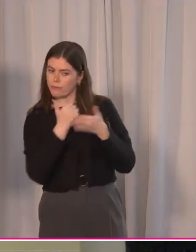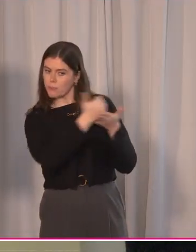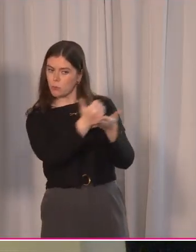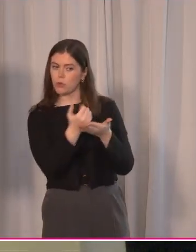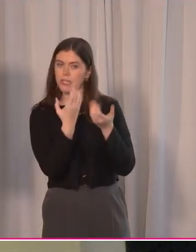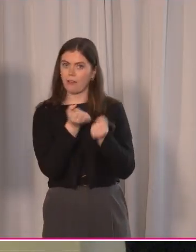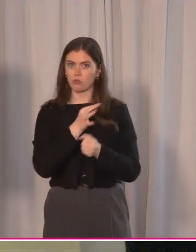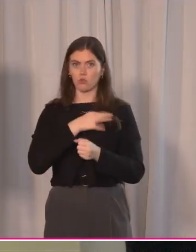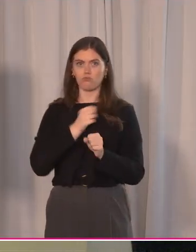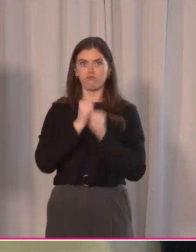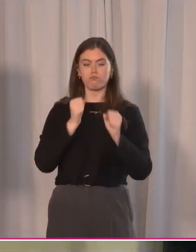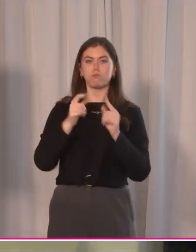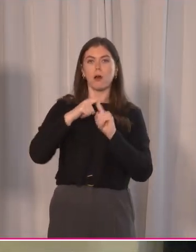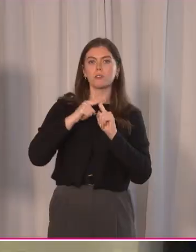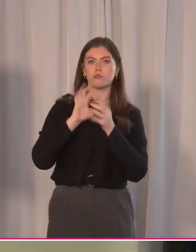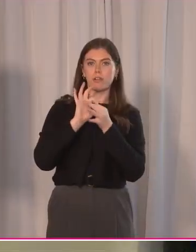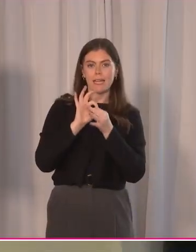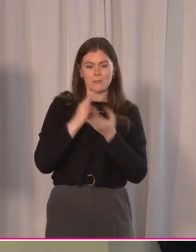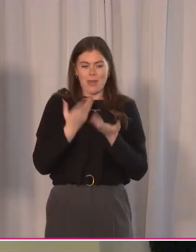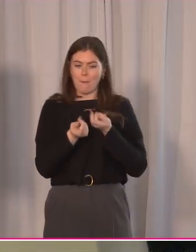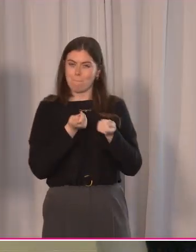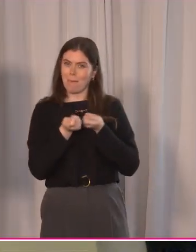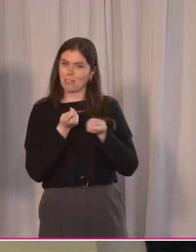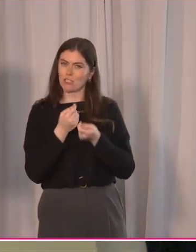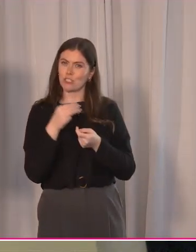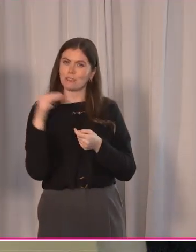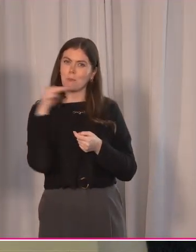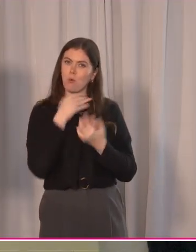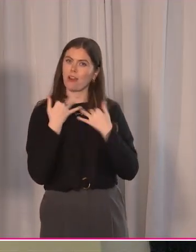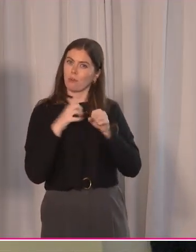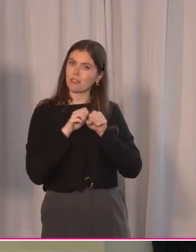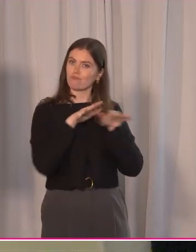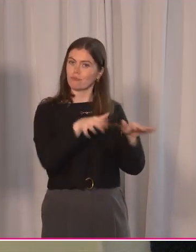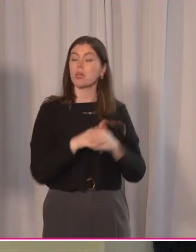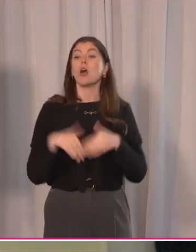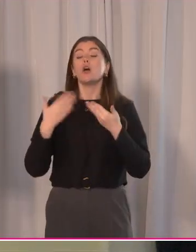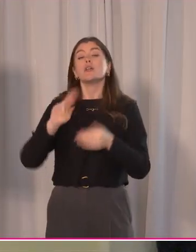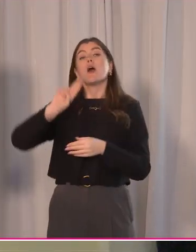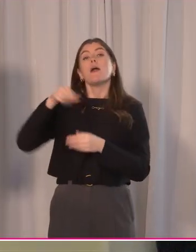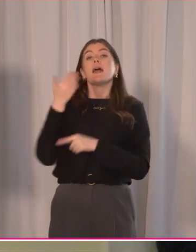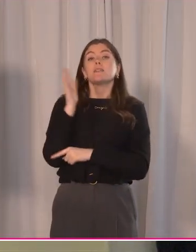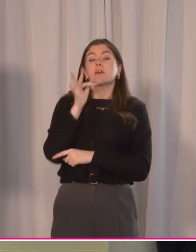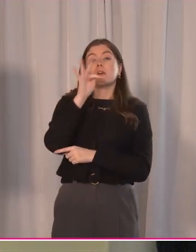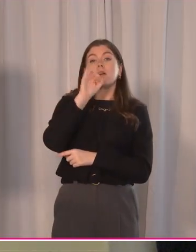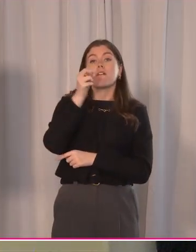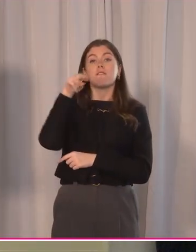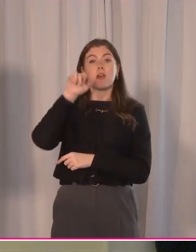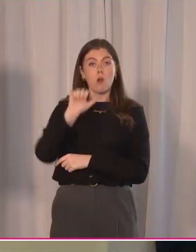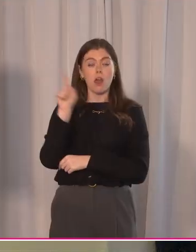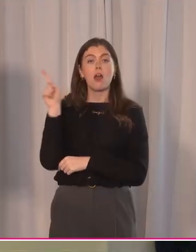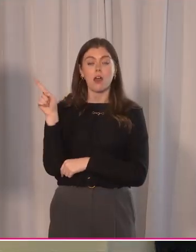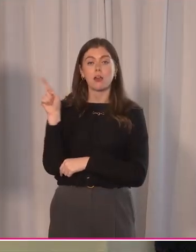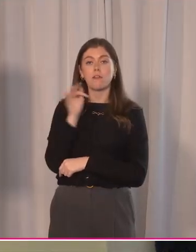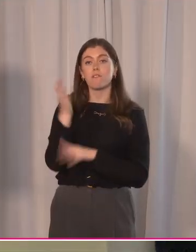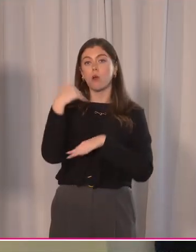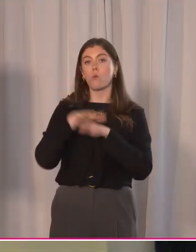positive relationships and being able to manage that. I'm going to move on now to our next speaker, Fiona Weldon, who's from